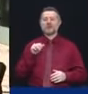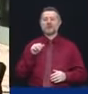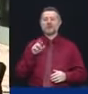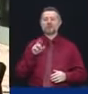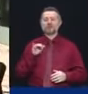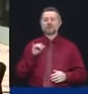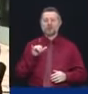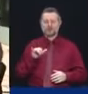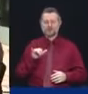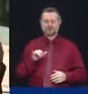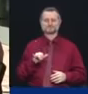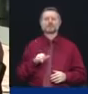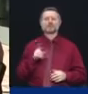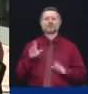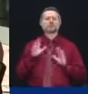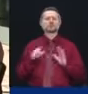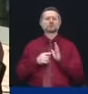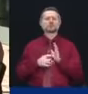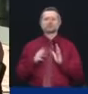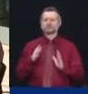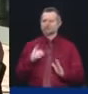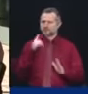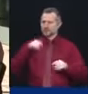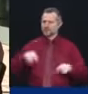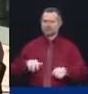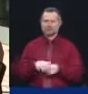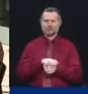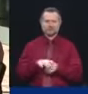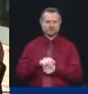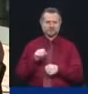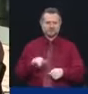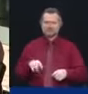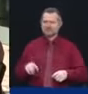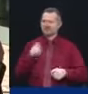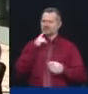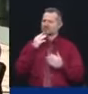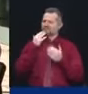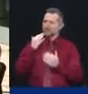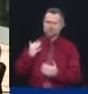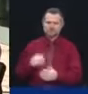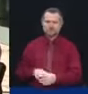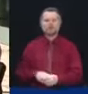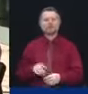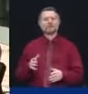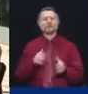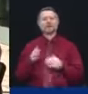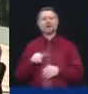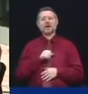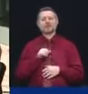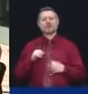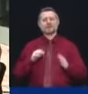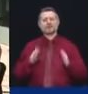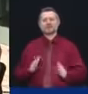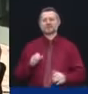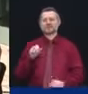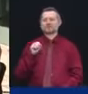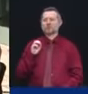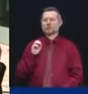great representative for this area, and I want to thank him. Assemblyman Al Sterpy, I want to thank him very